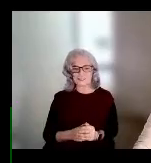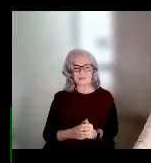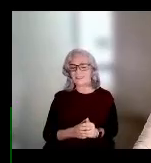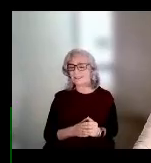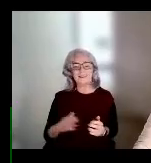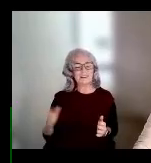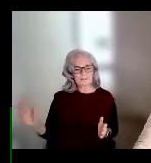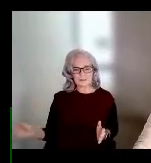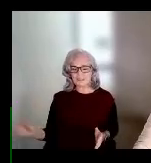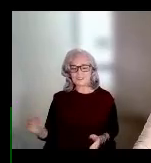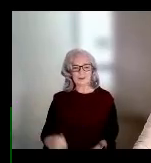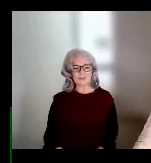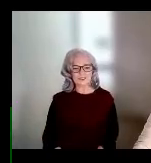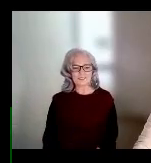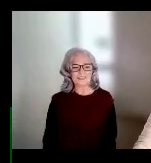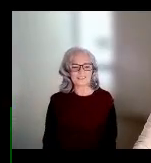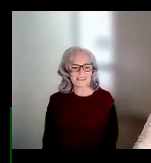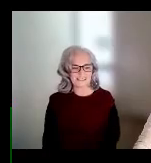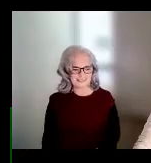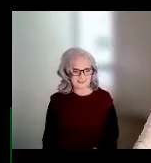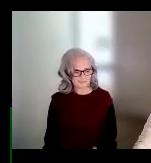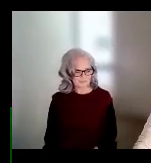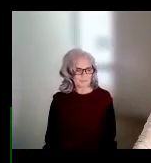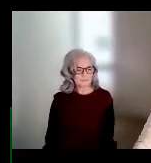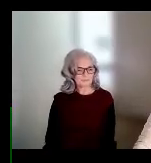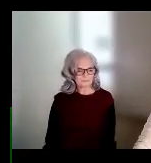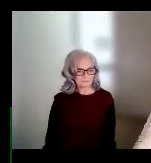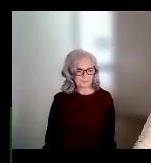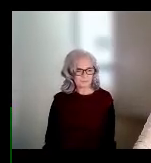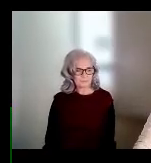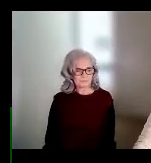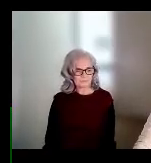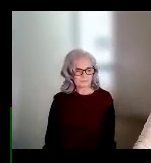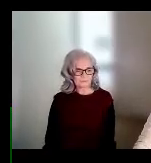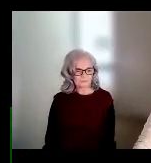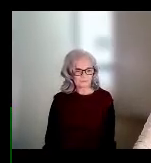it makes sense. But again, plenty of time for questions at the end.